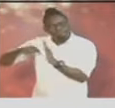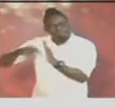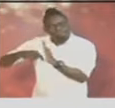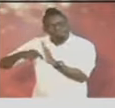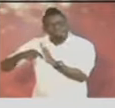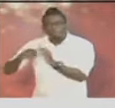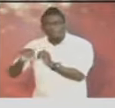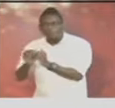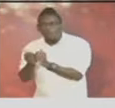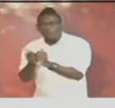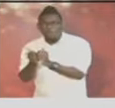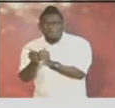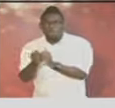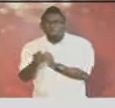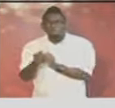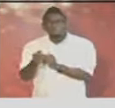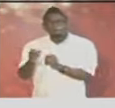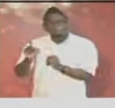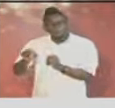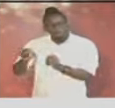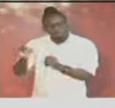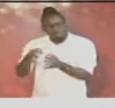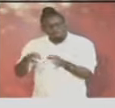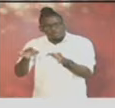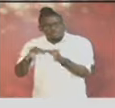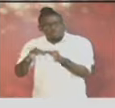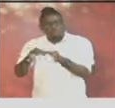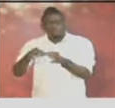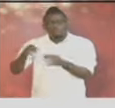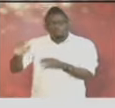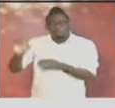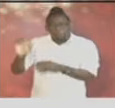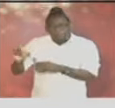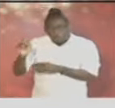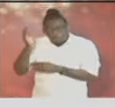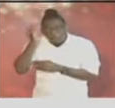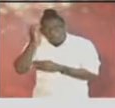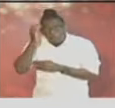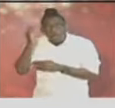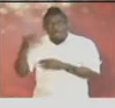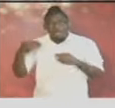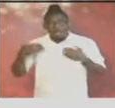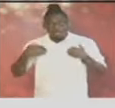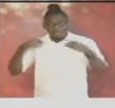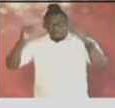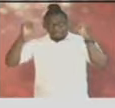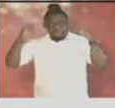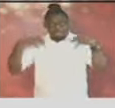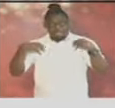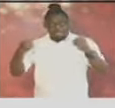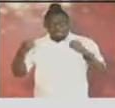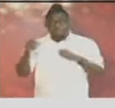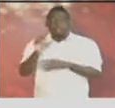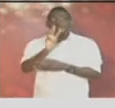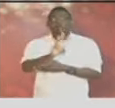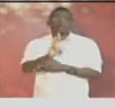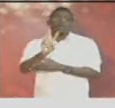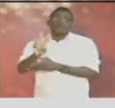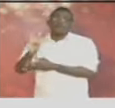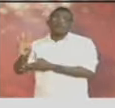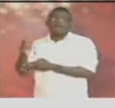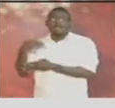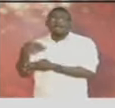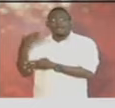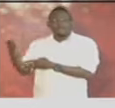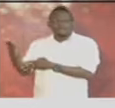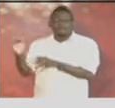things that we should be taking into account, and that these guidelines are on the Ministry of Health's website. So we do want to emphasize that if you are